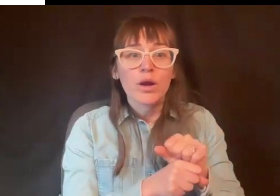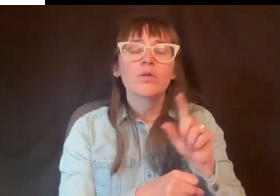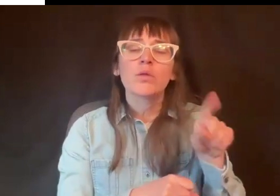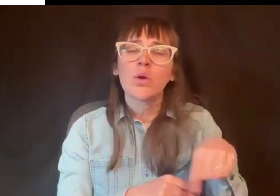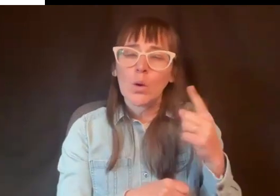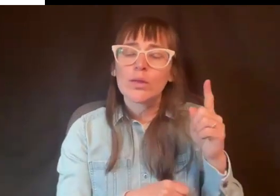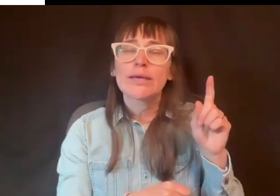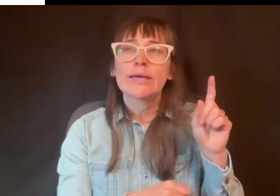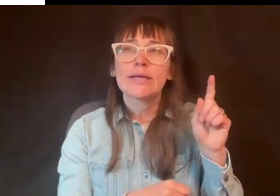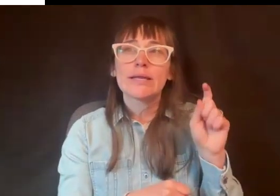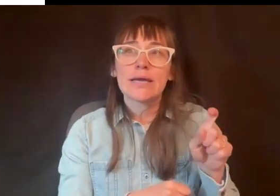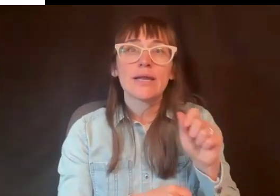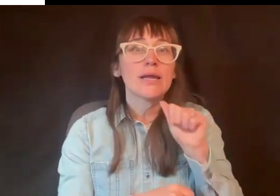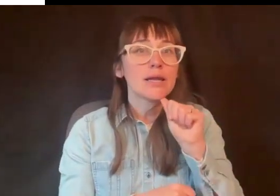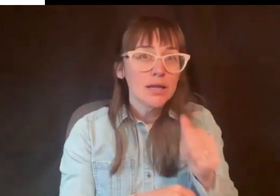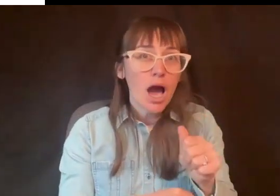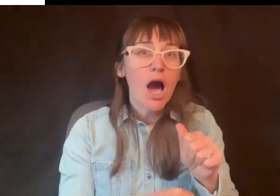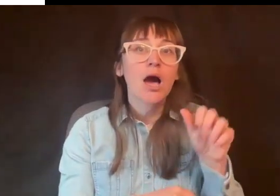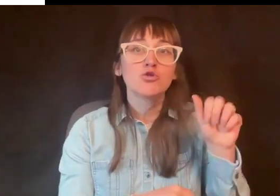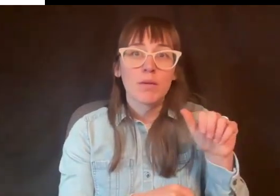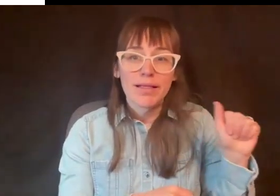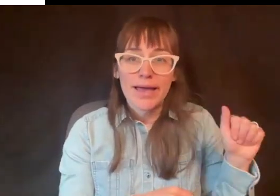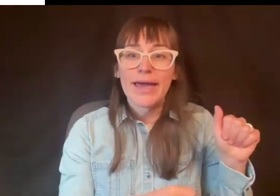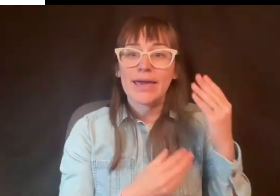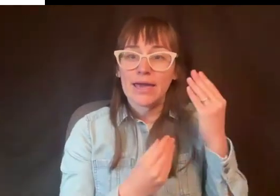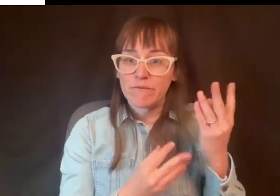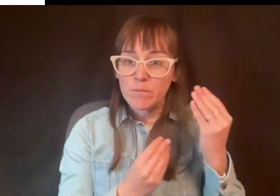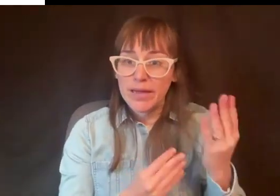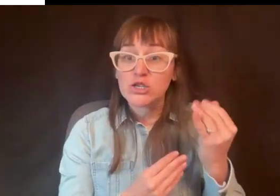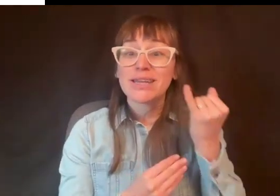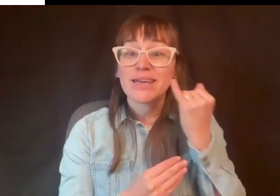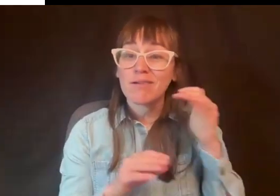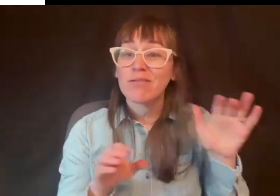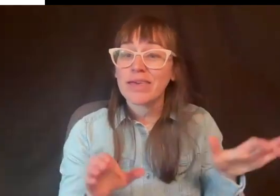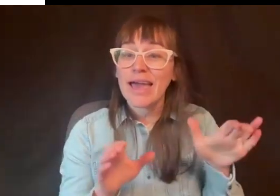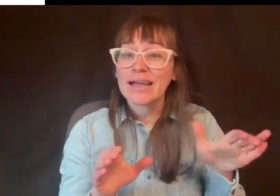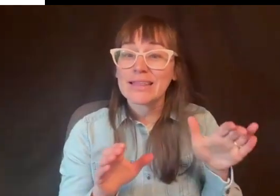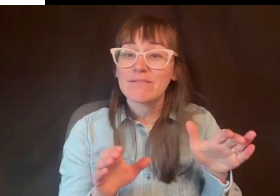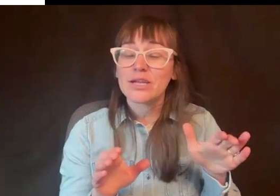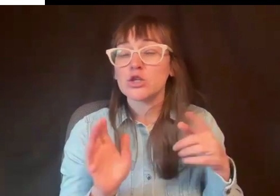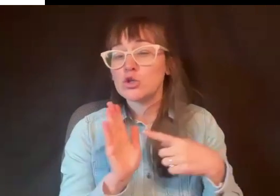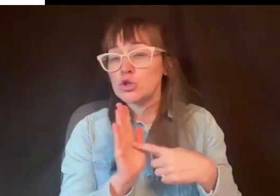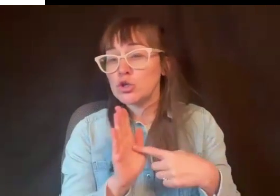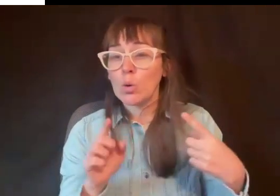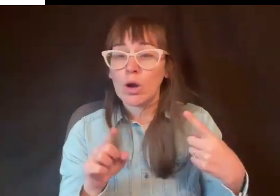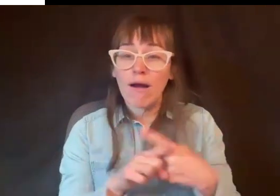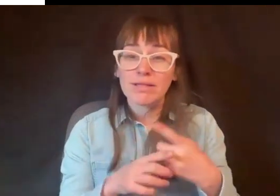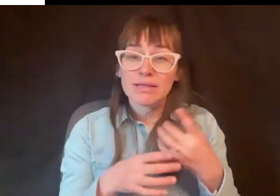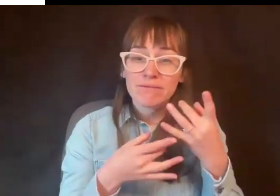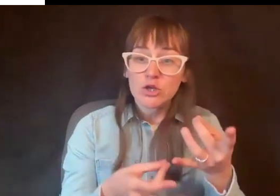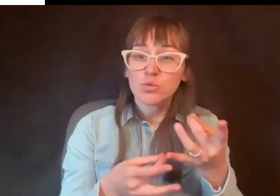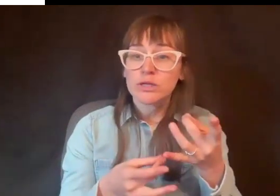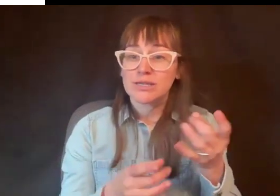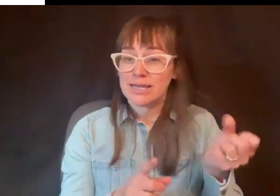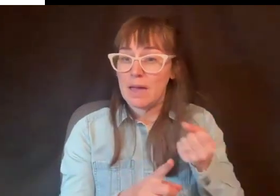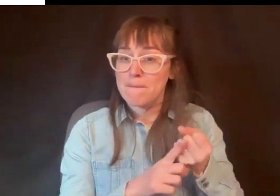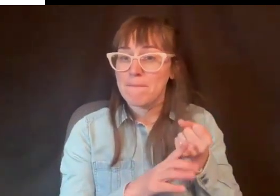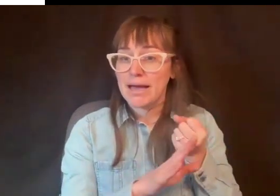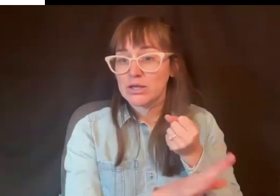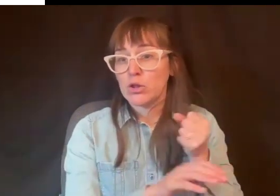about non-AAA activities, so to speak, is if those activities present a conflict of interest or would otherwise impact the AAA's ability to comply with